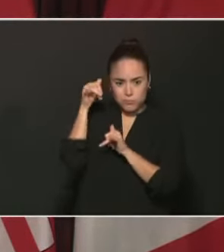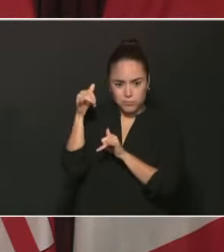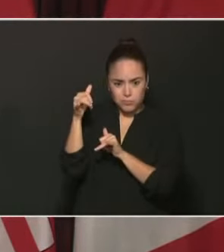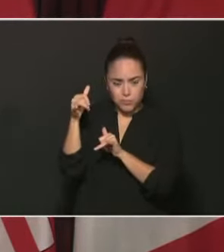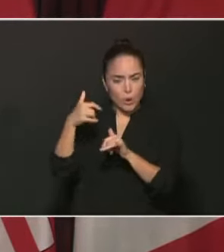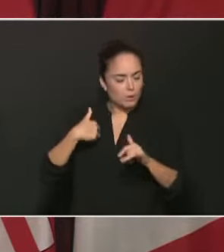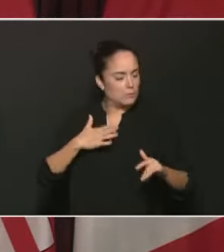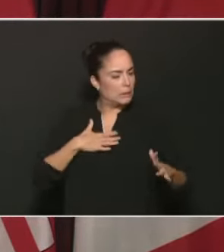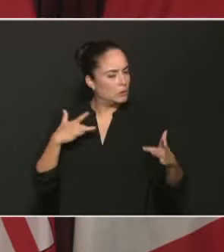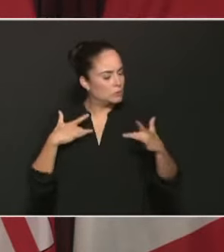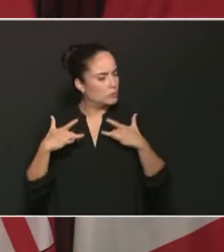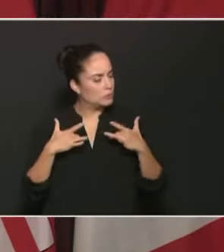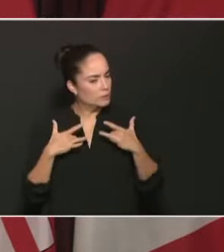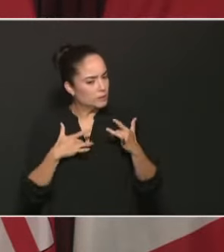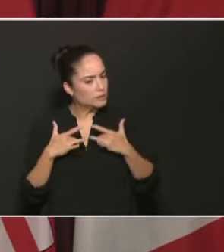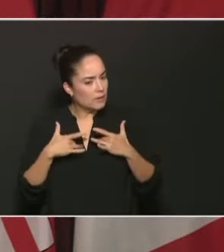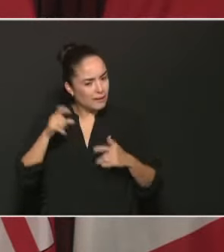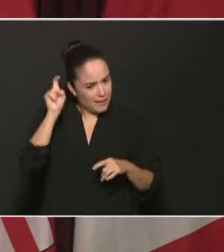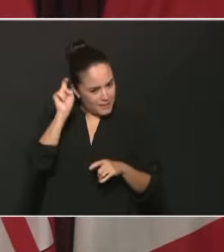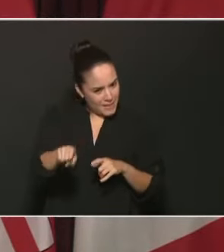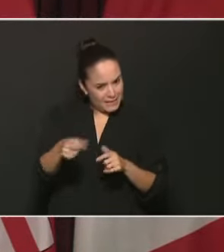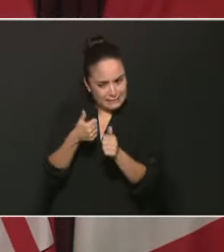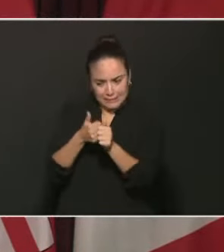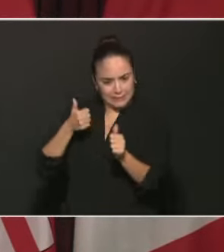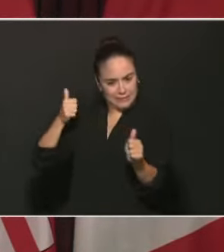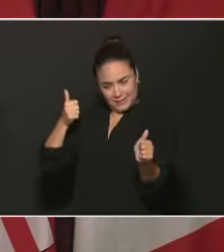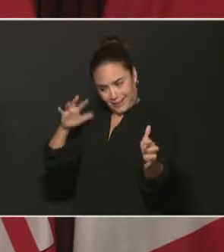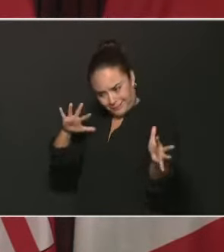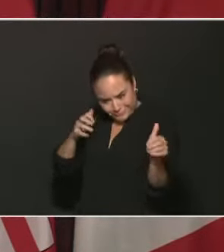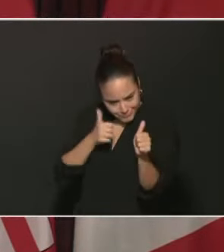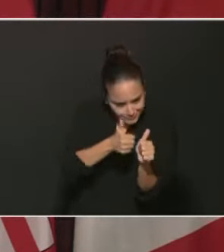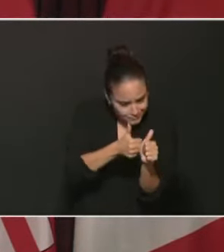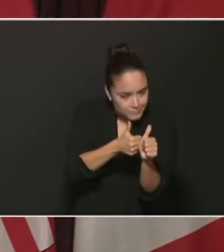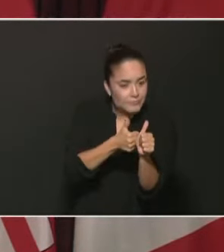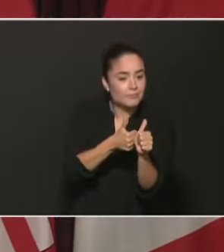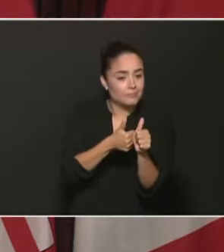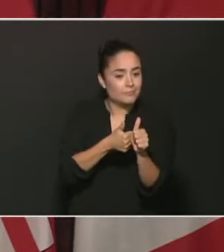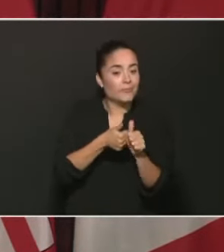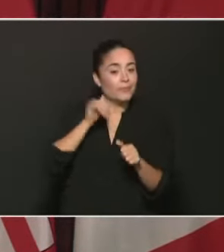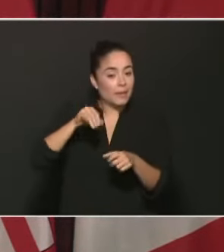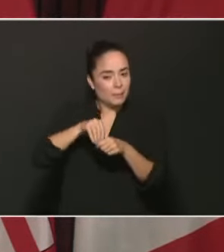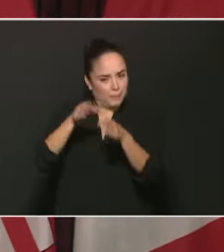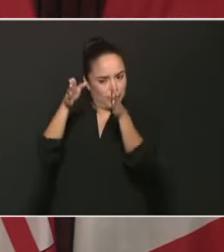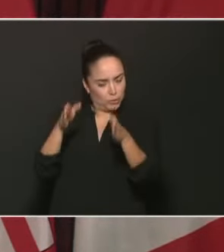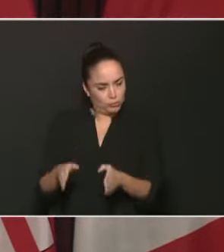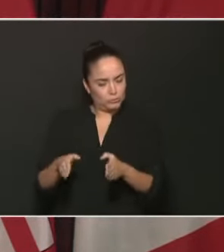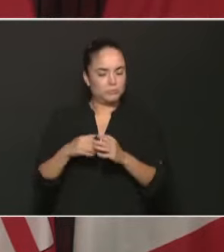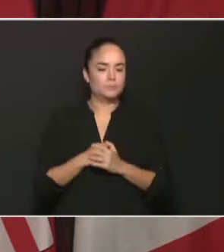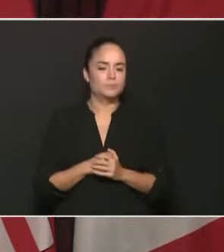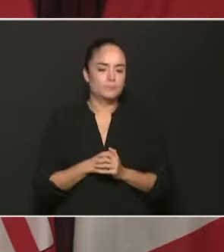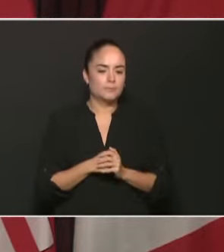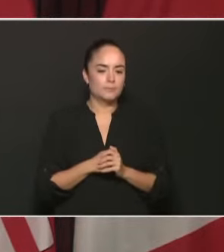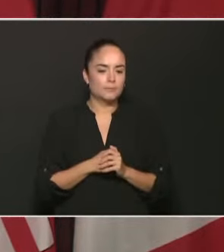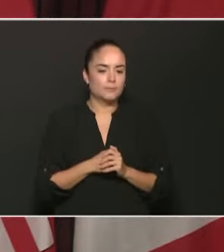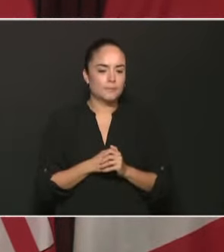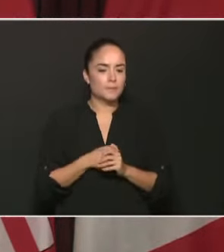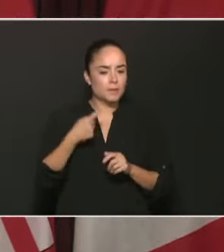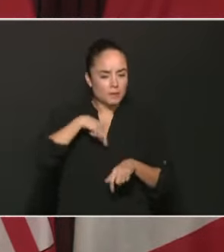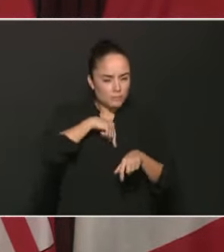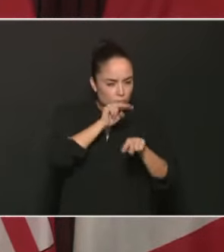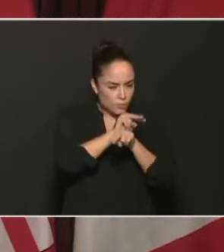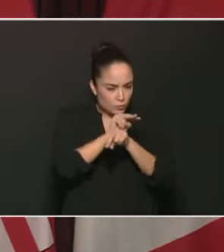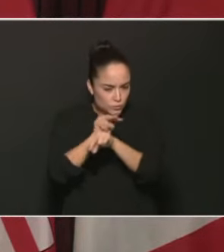met, and that has to be done in person. We'll be monitoring, because we can look at this from a